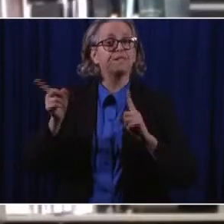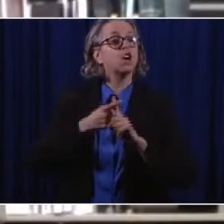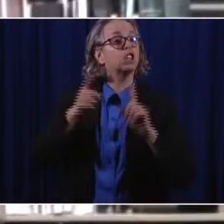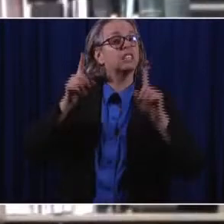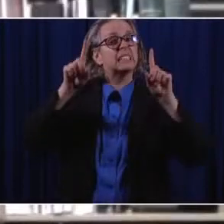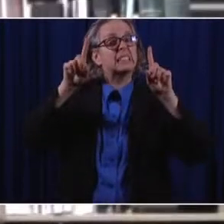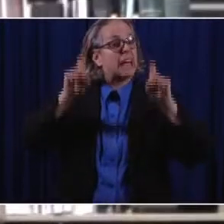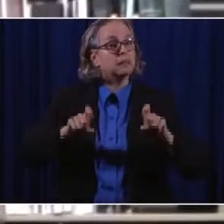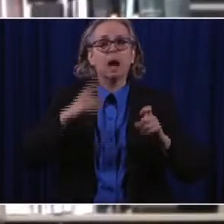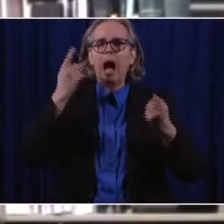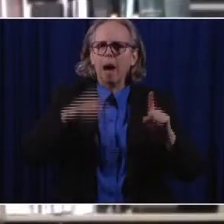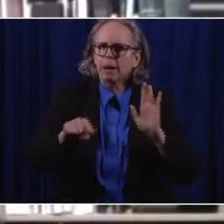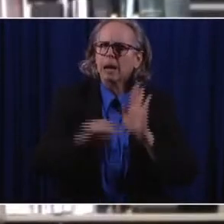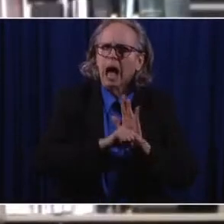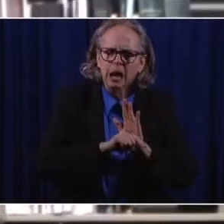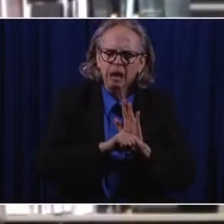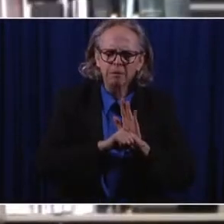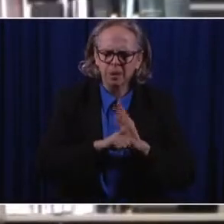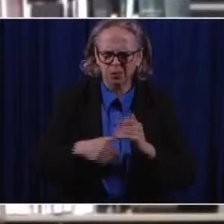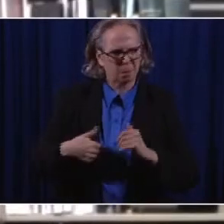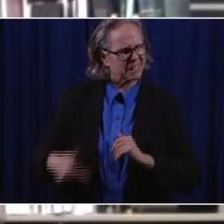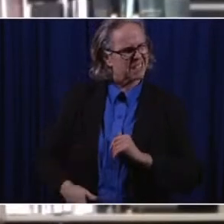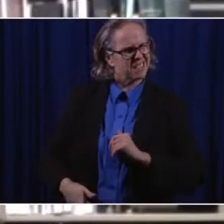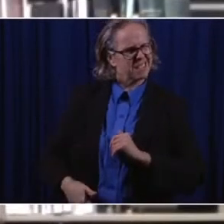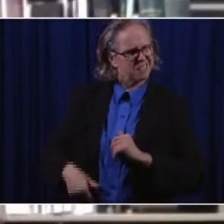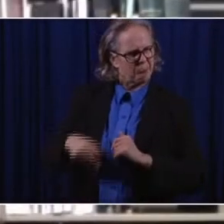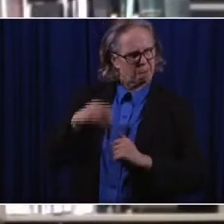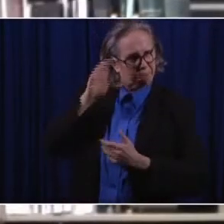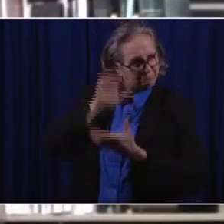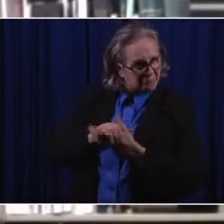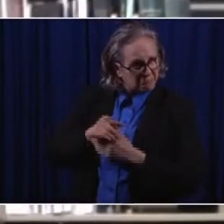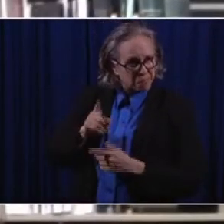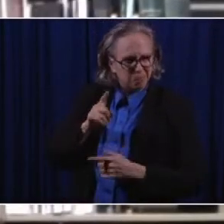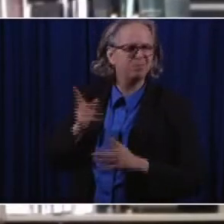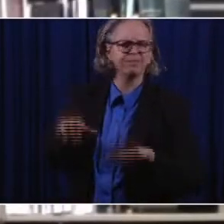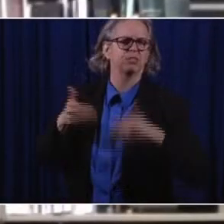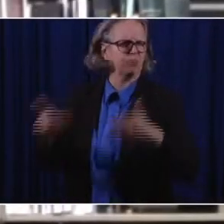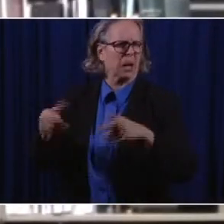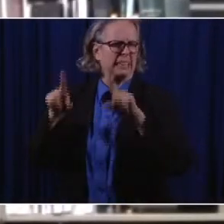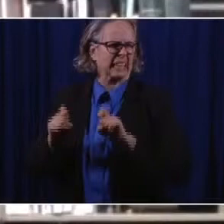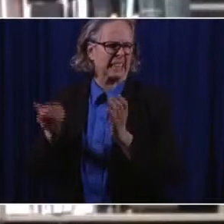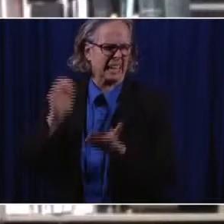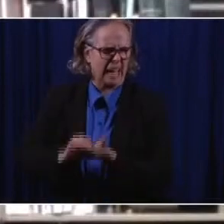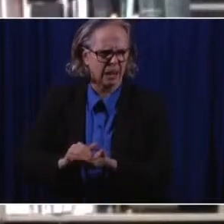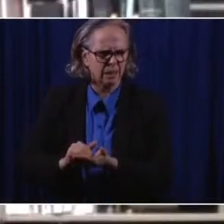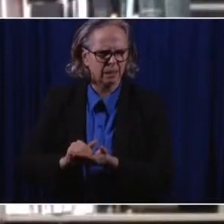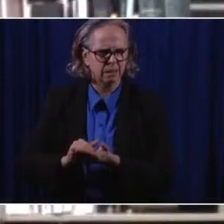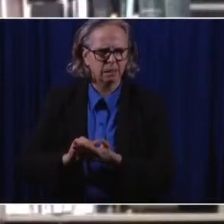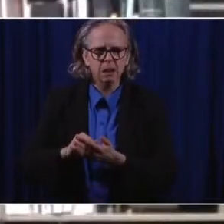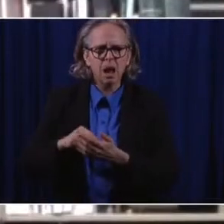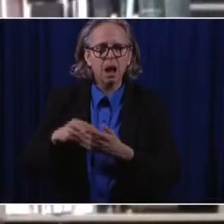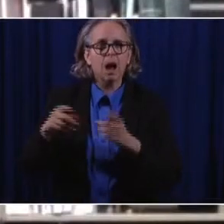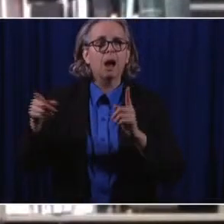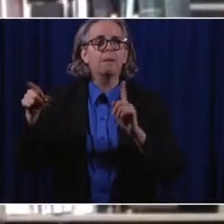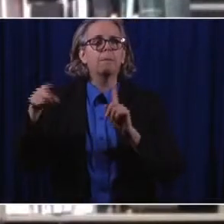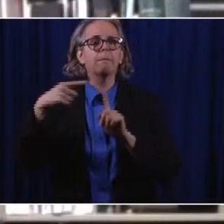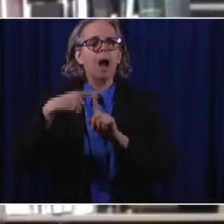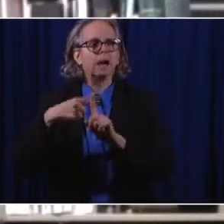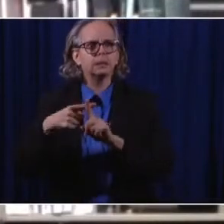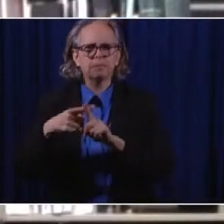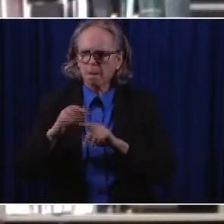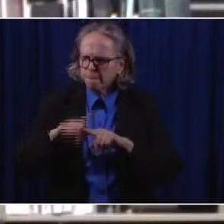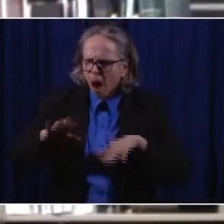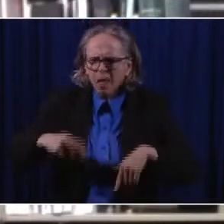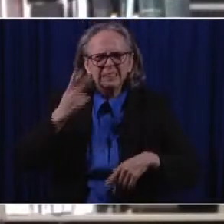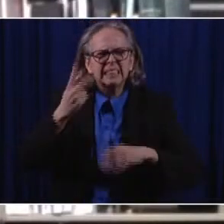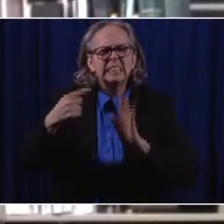had her retest because I just couldn't believe that she was negative. She's been completely asymptomatic this whole time. No fevers, no